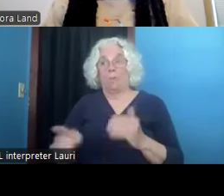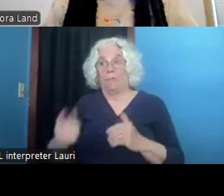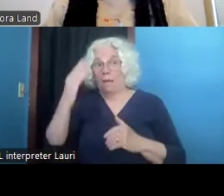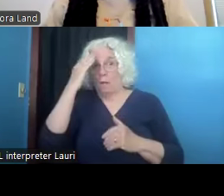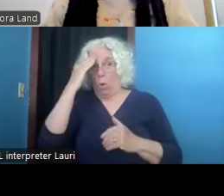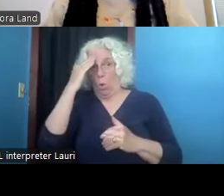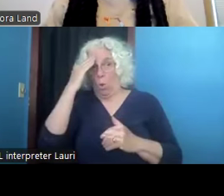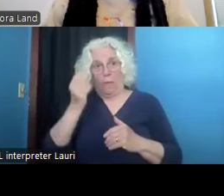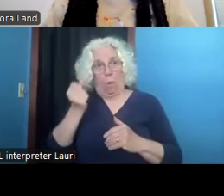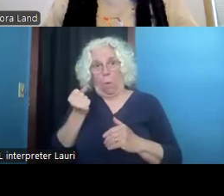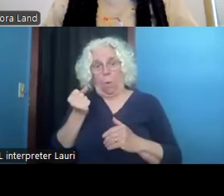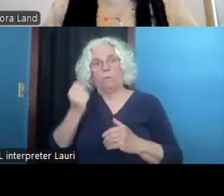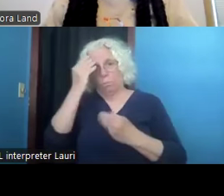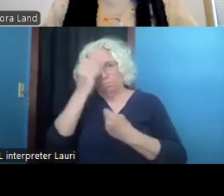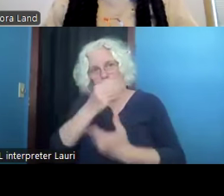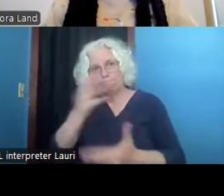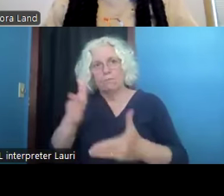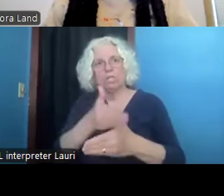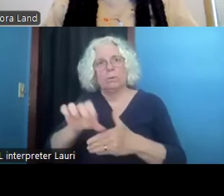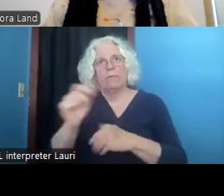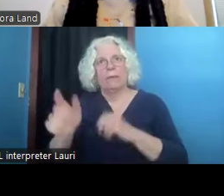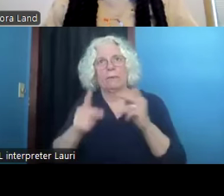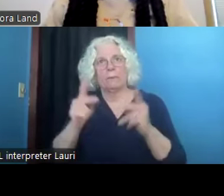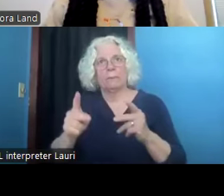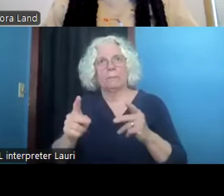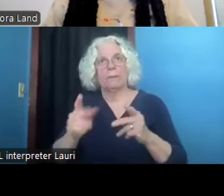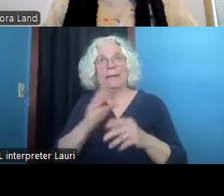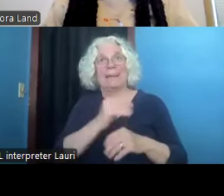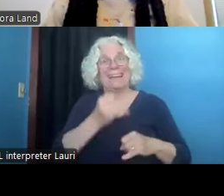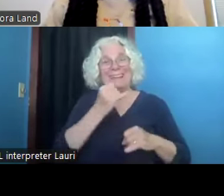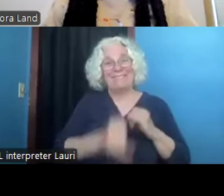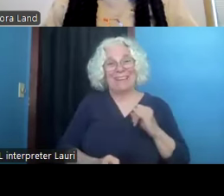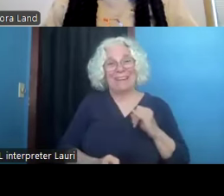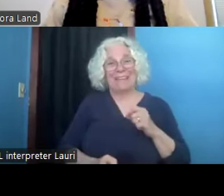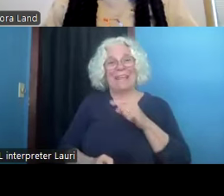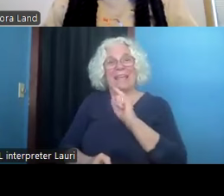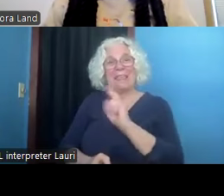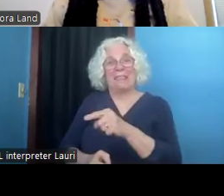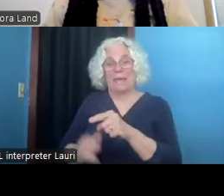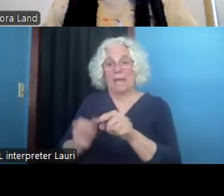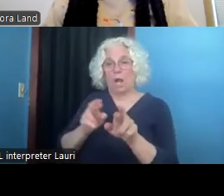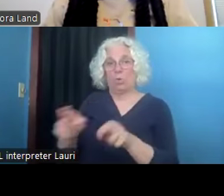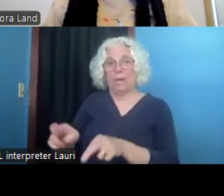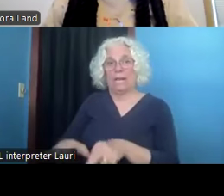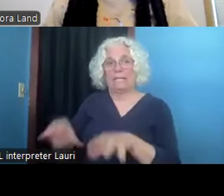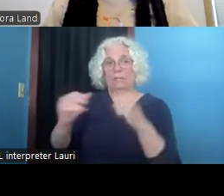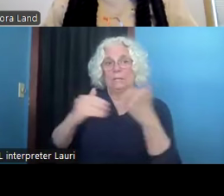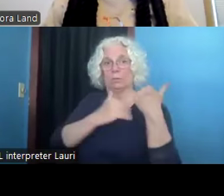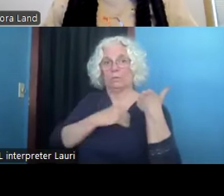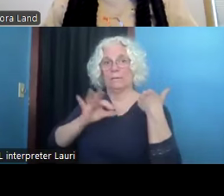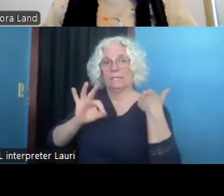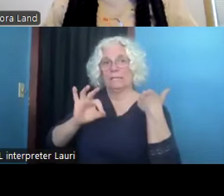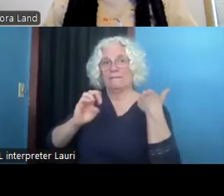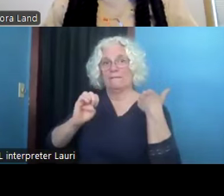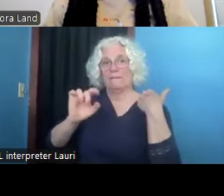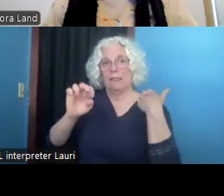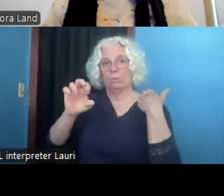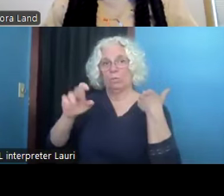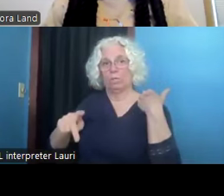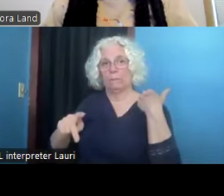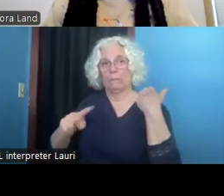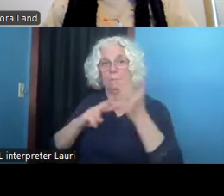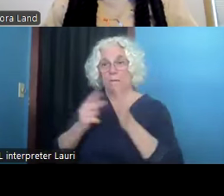grow as leaders. And lastly, Bush Fellows are ready to take on a fellowship. They are ready at the moment as a leader